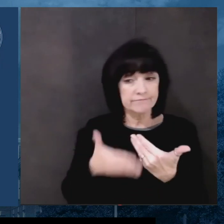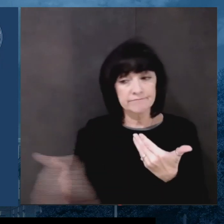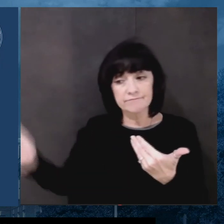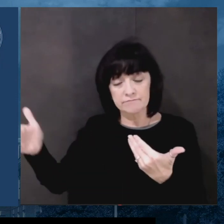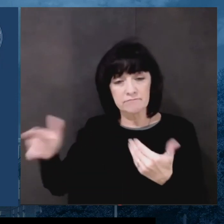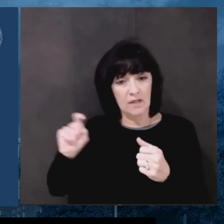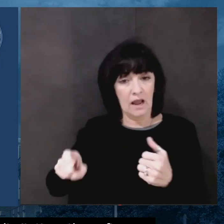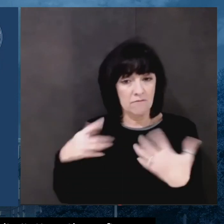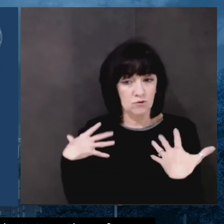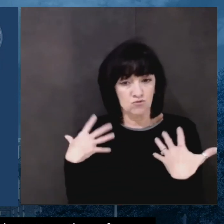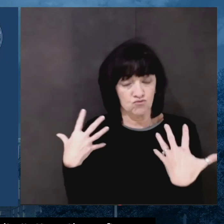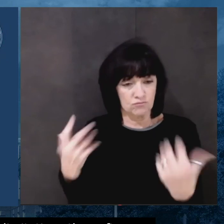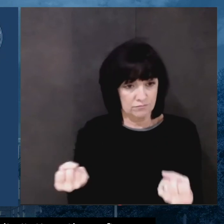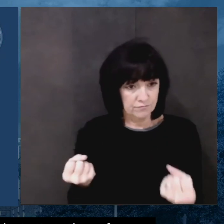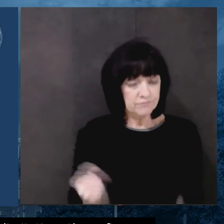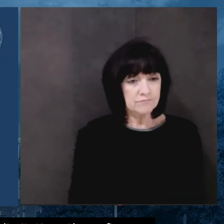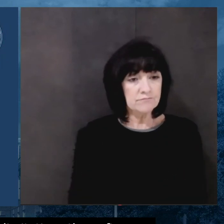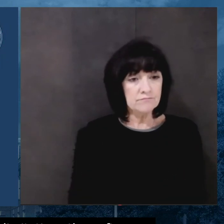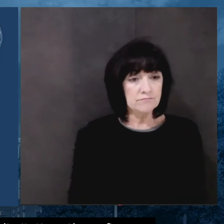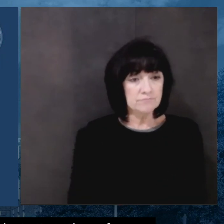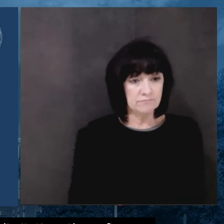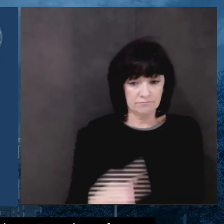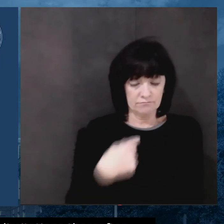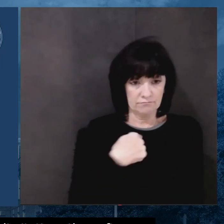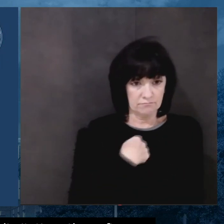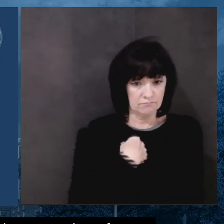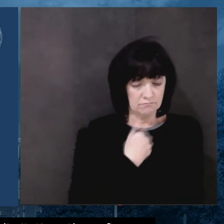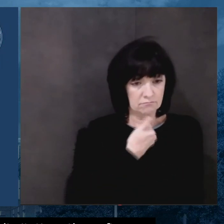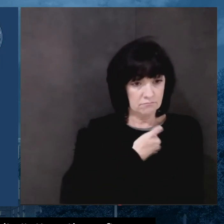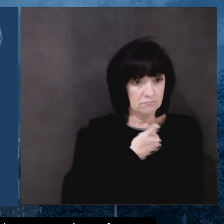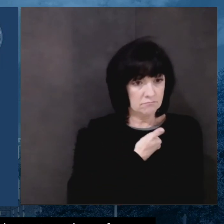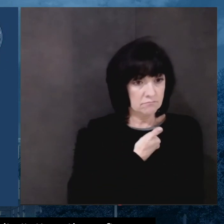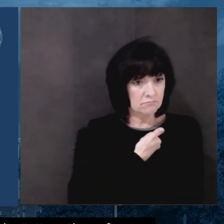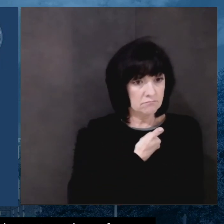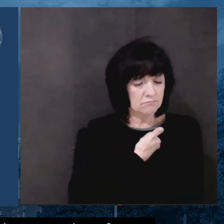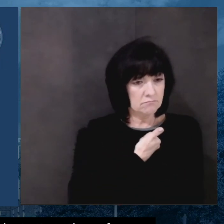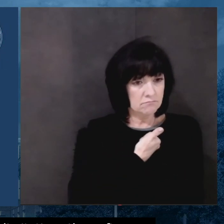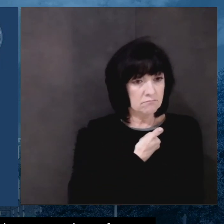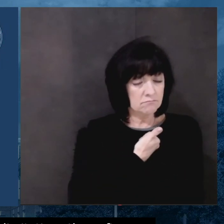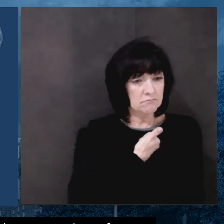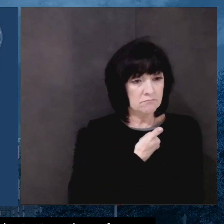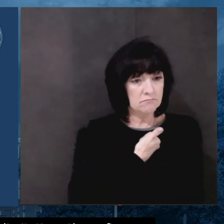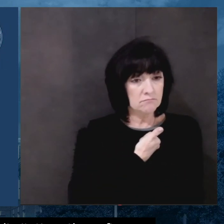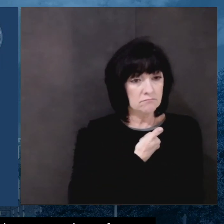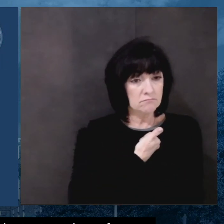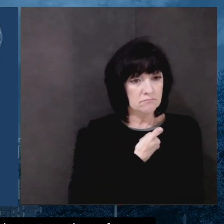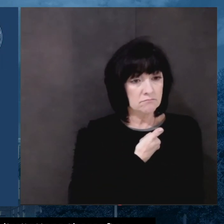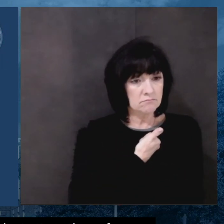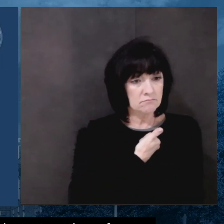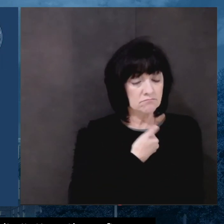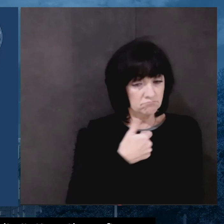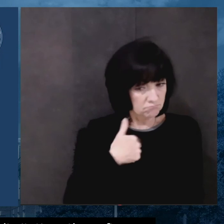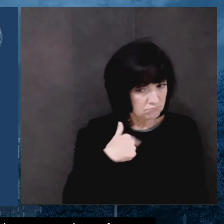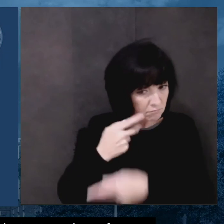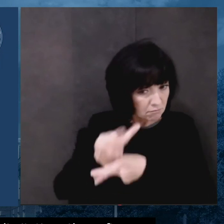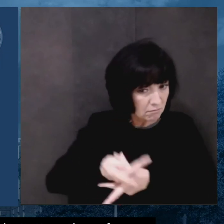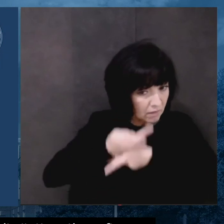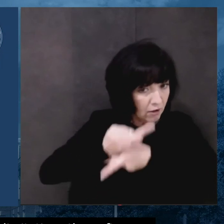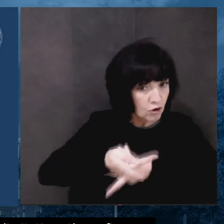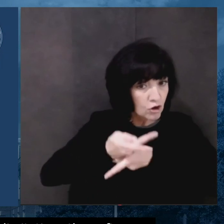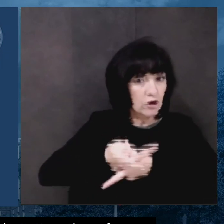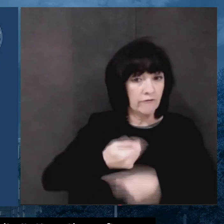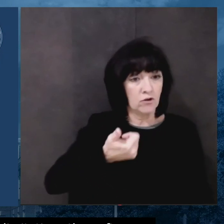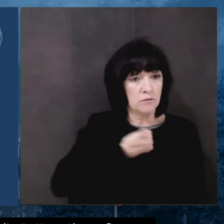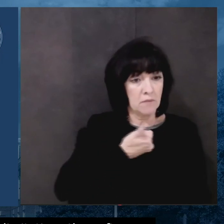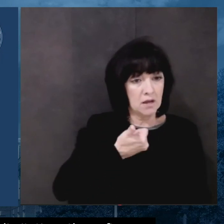While I have acted as if in the abundance of caution in terms of keeping